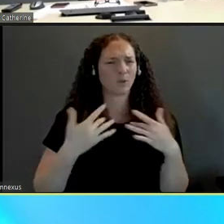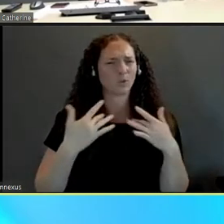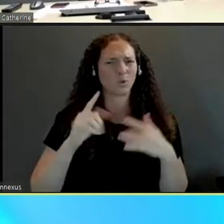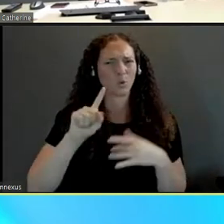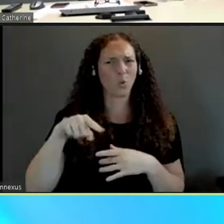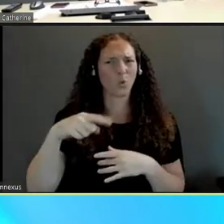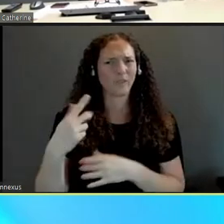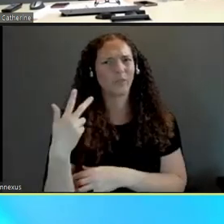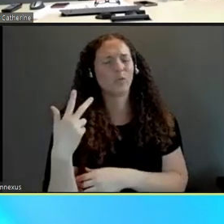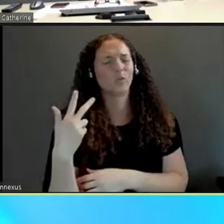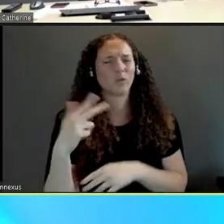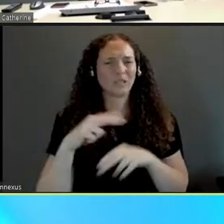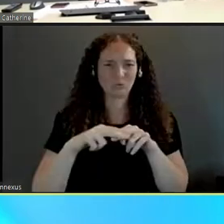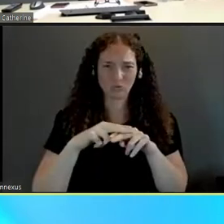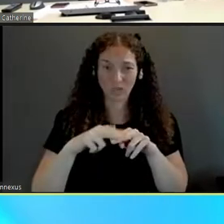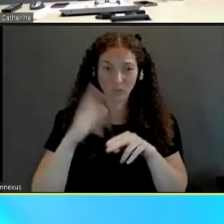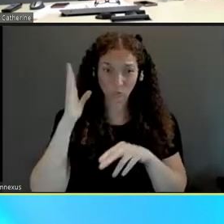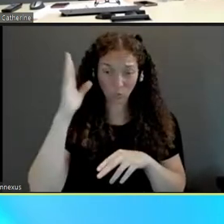in the morning.